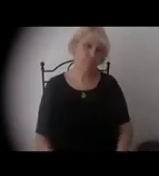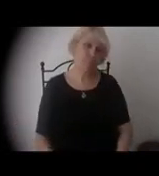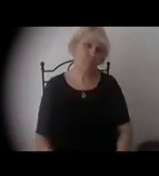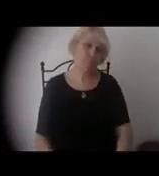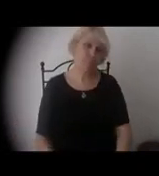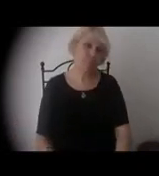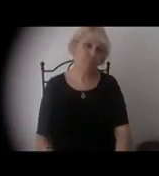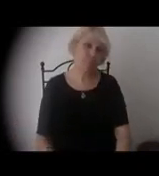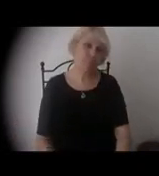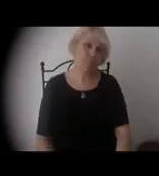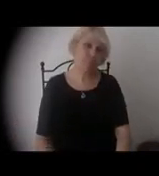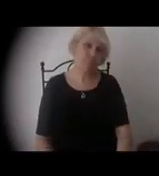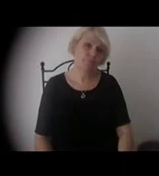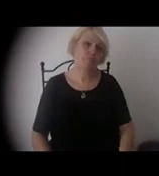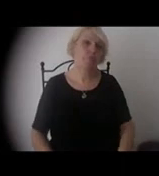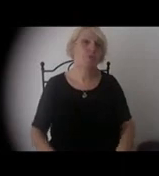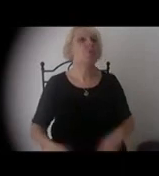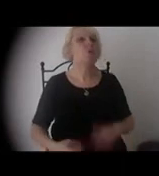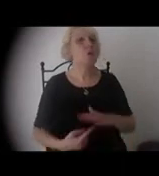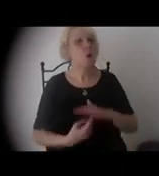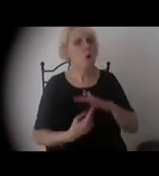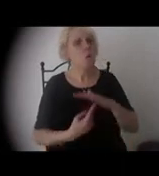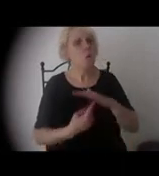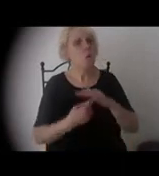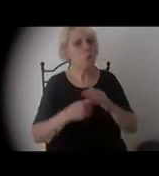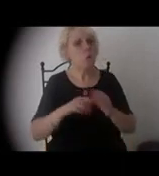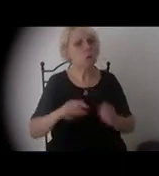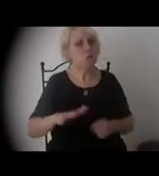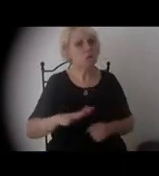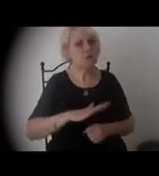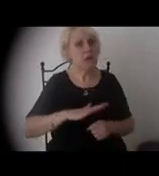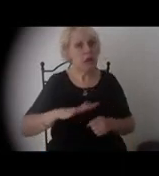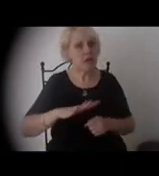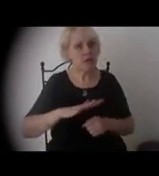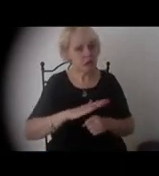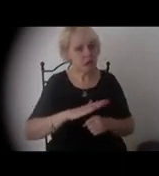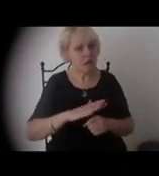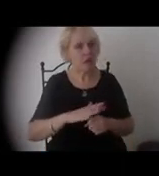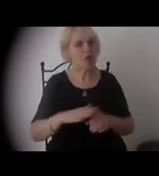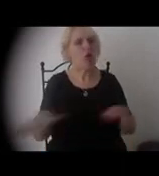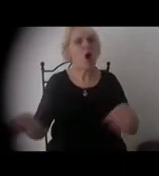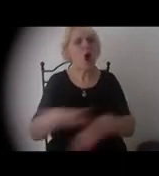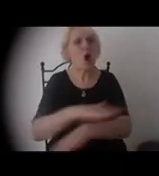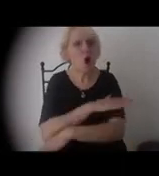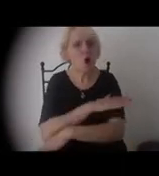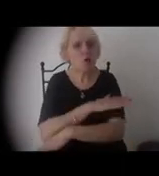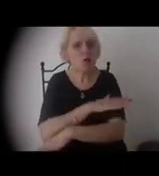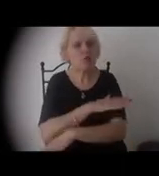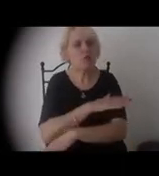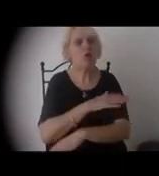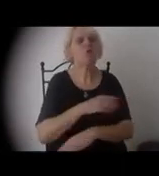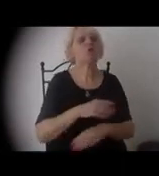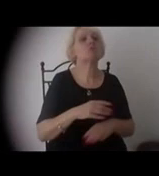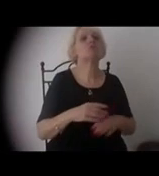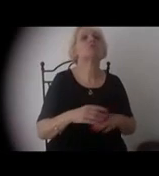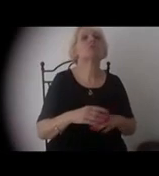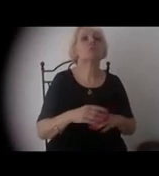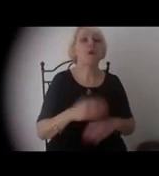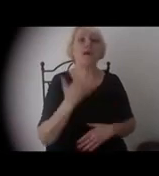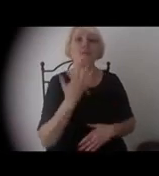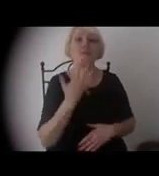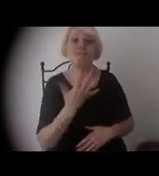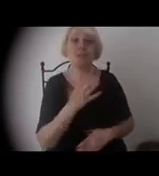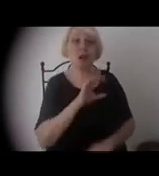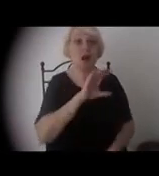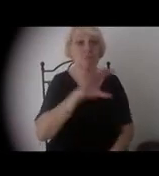during the pandemic is there's been a lot of work across Barnet, Enfield and Haringey, but Camden and Islington as well,